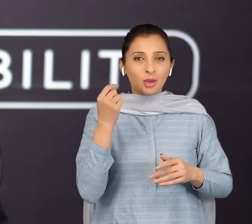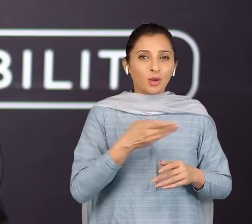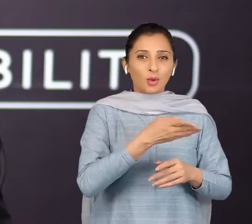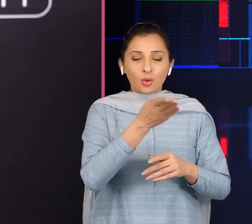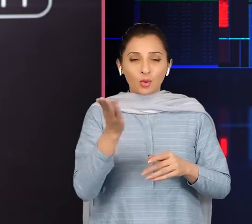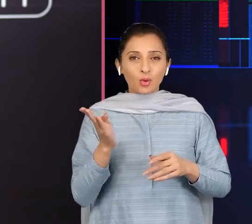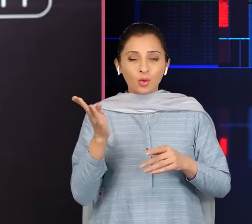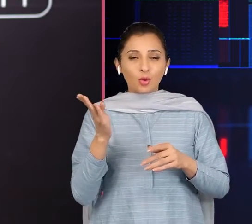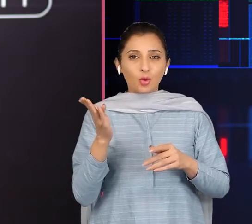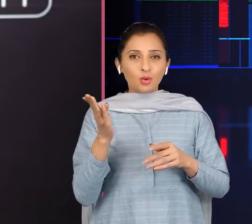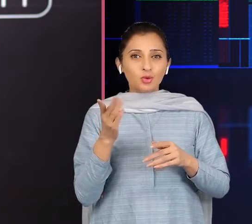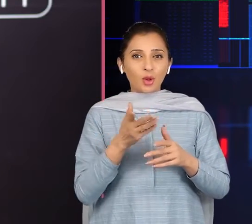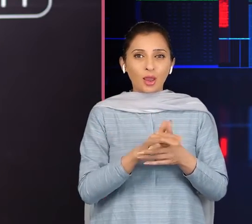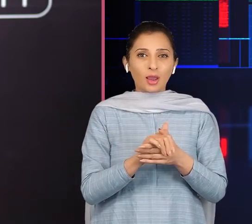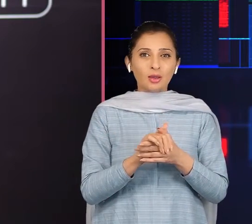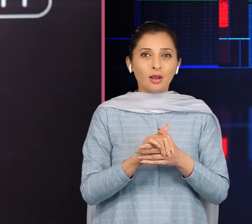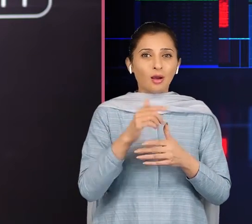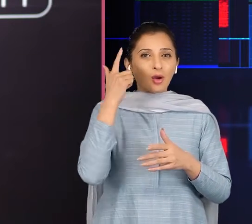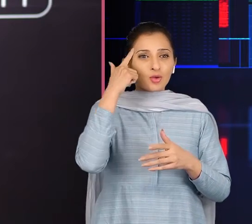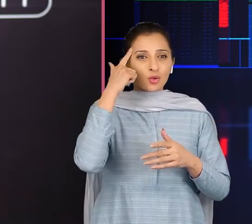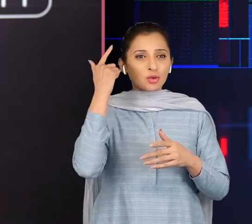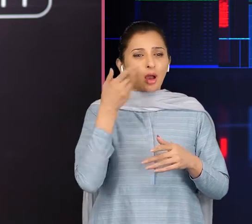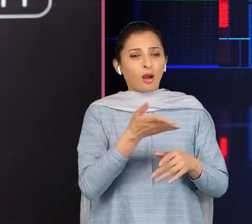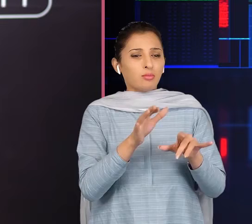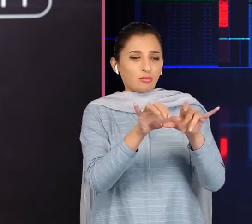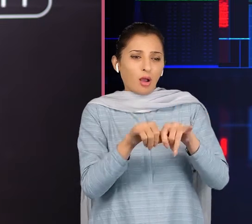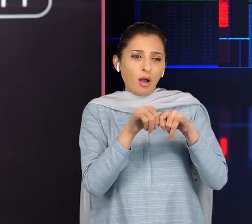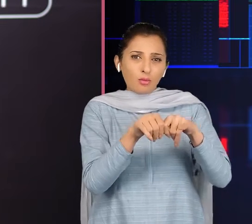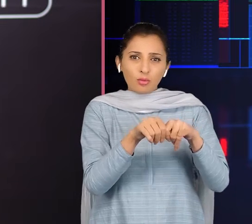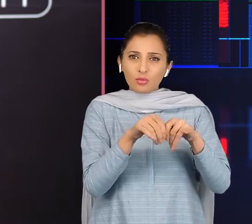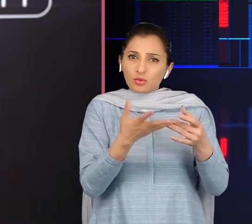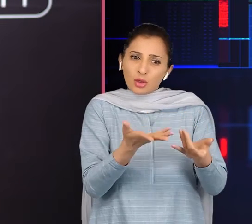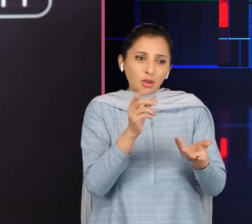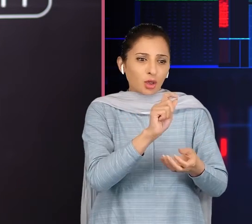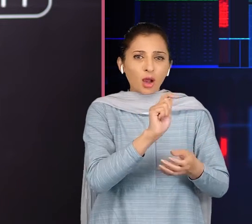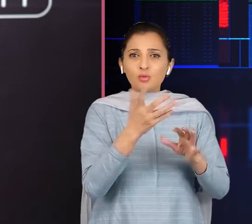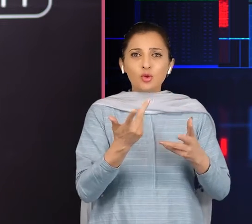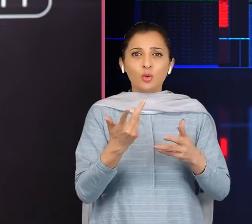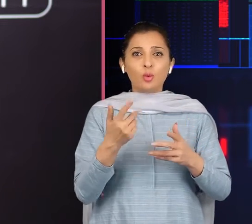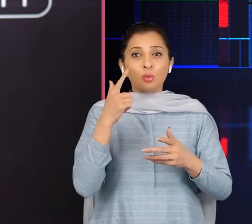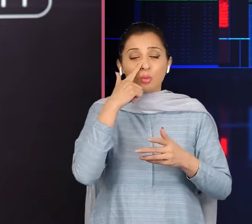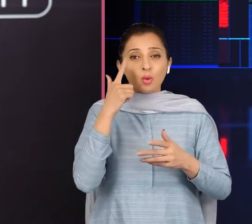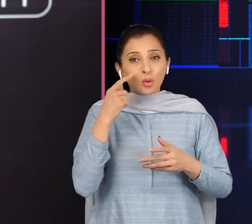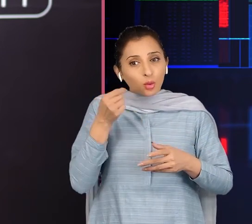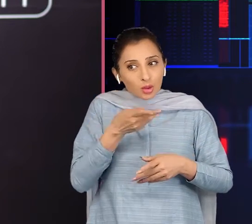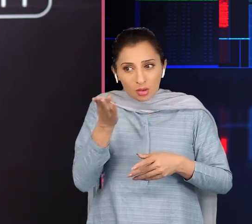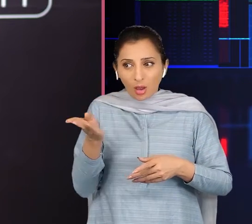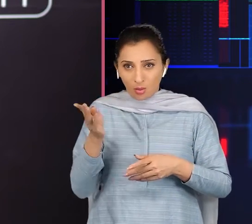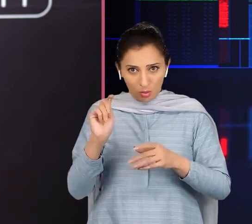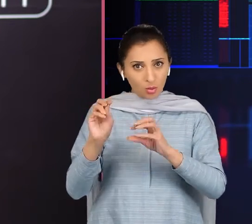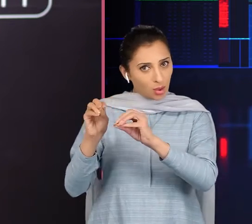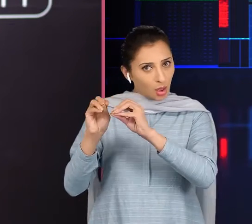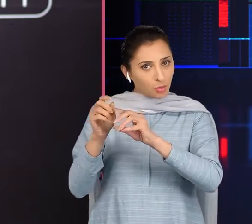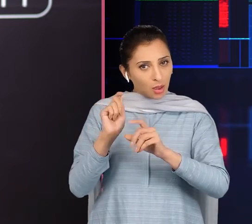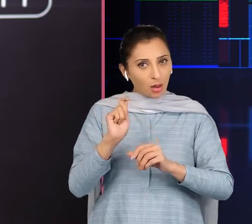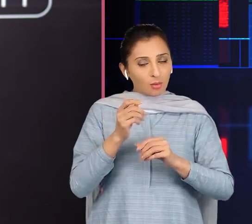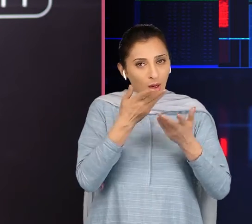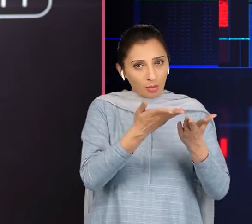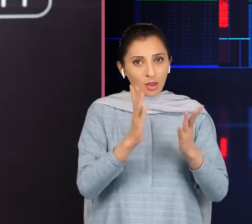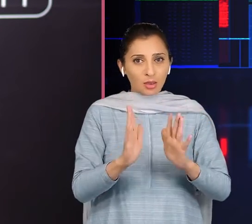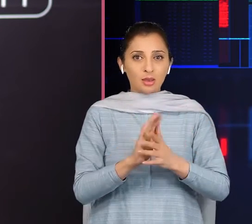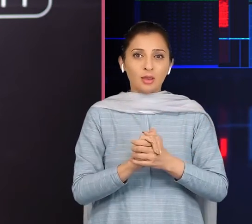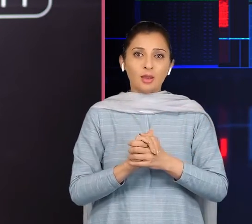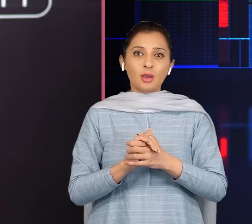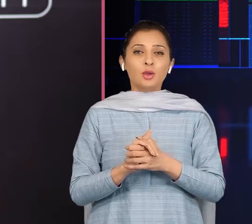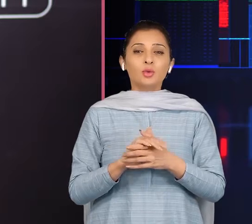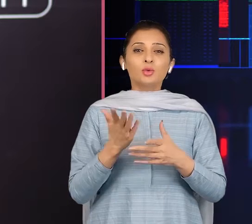and said all sorts of things like, why wouldn't you do something for humans? There are so many entities that are already doing something for